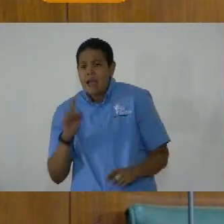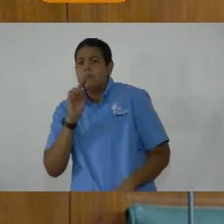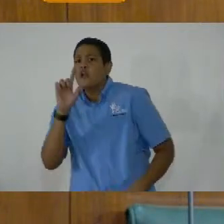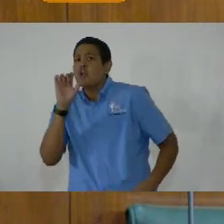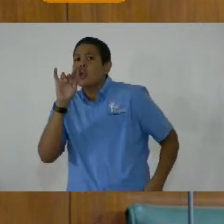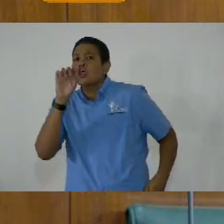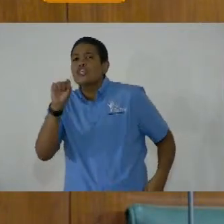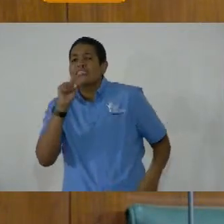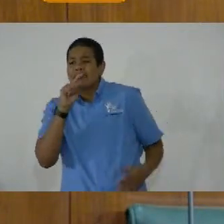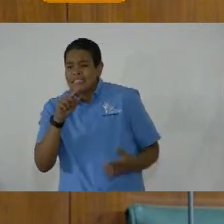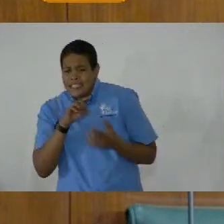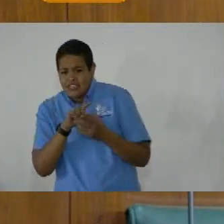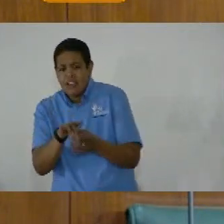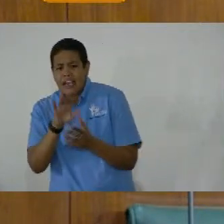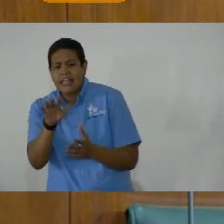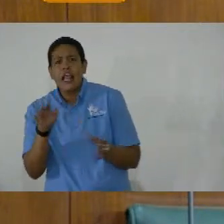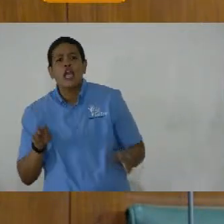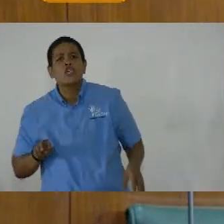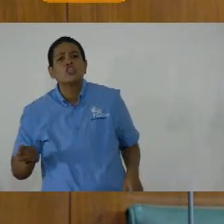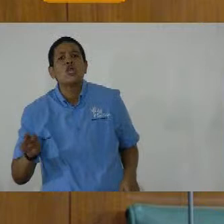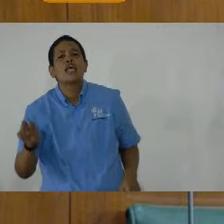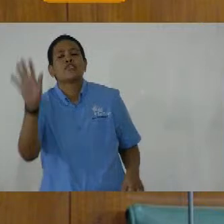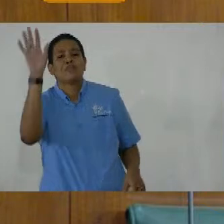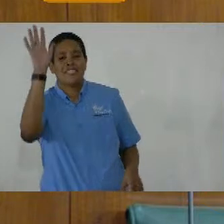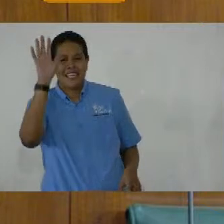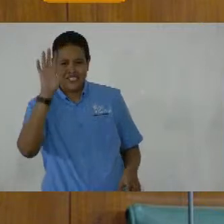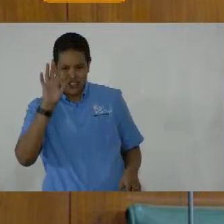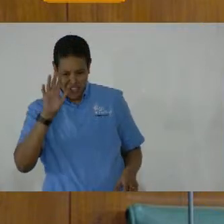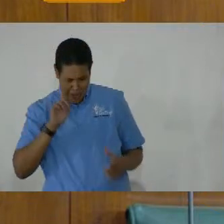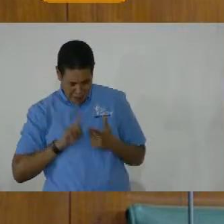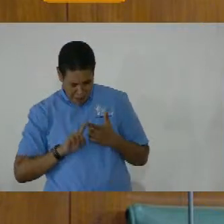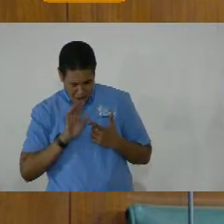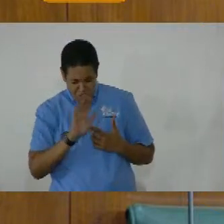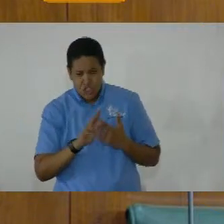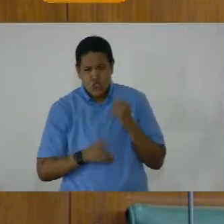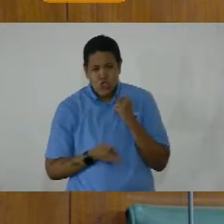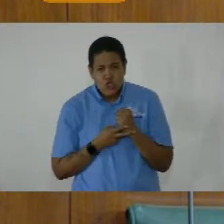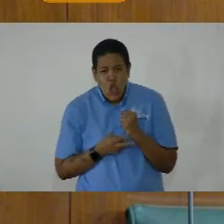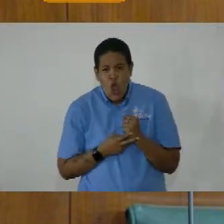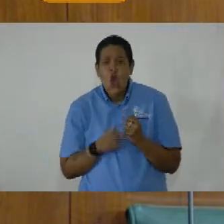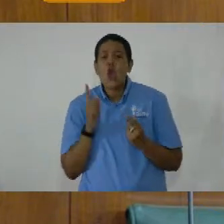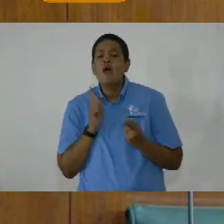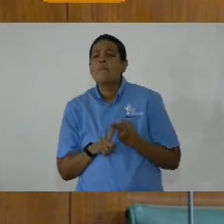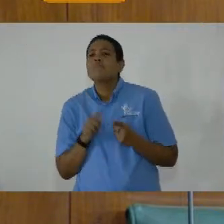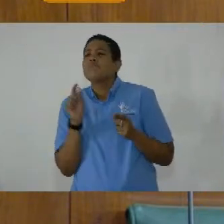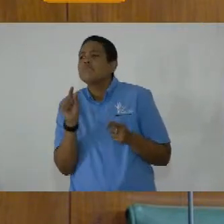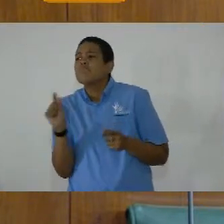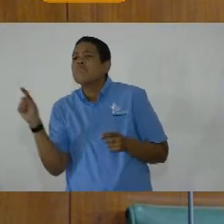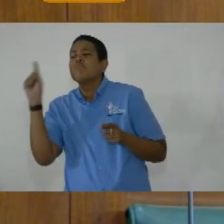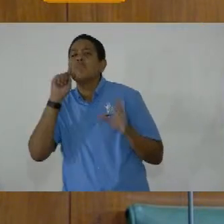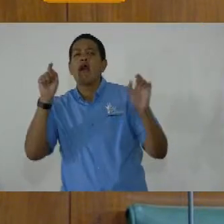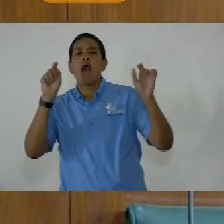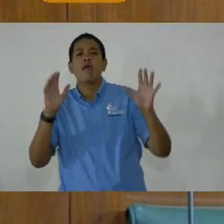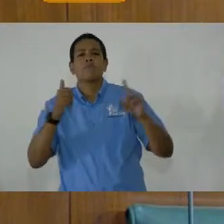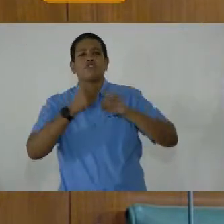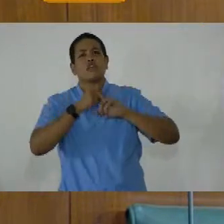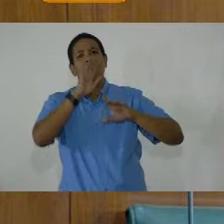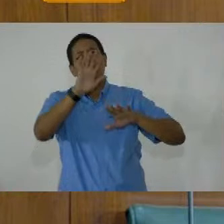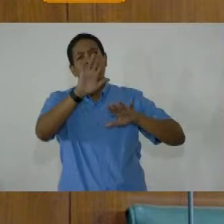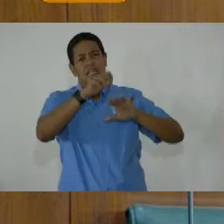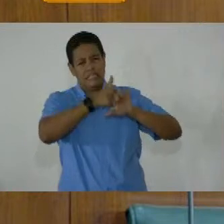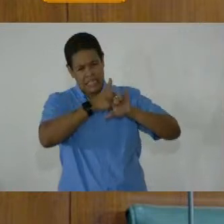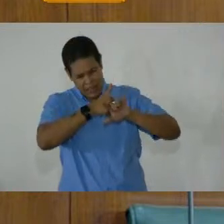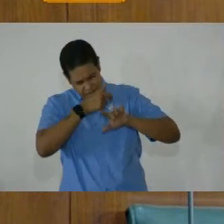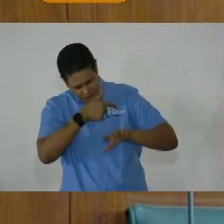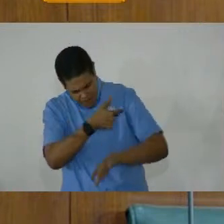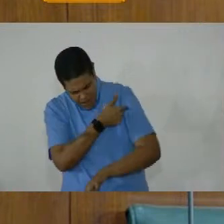logistics surrounding their transportation, and the storage and timely administration of the amounts of